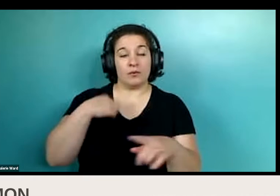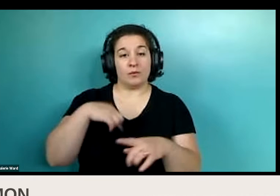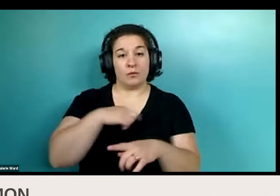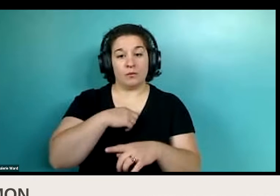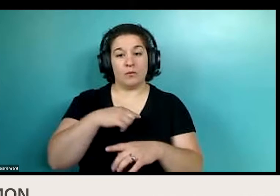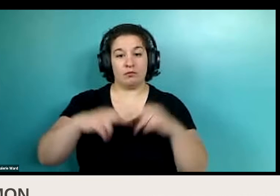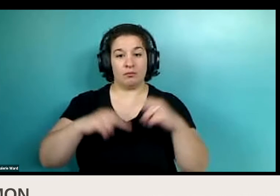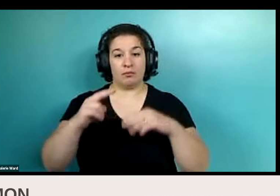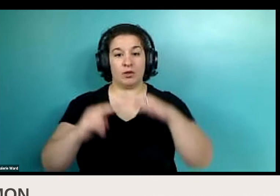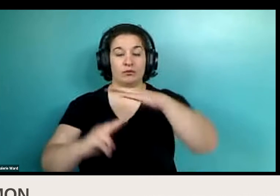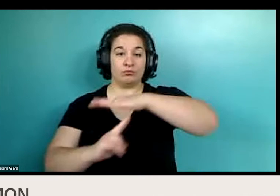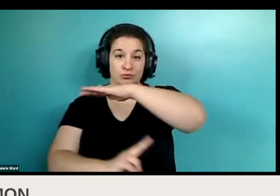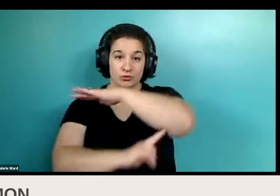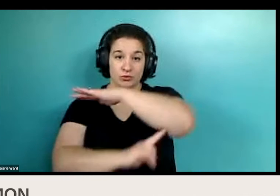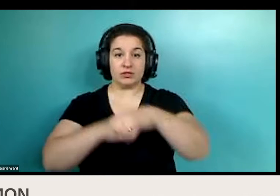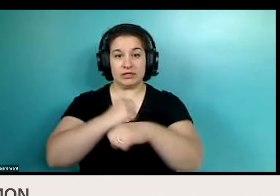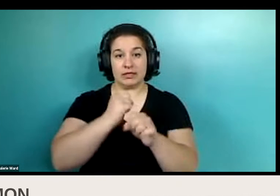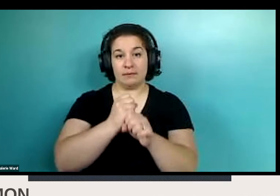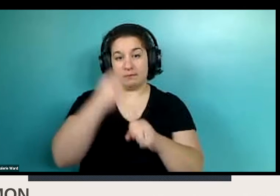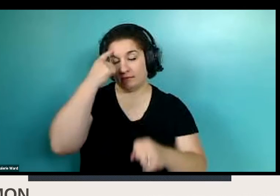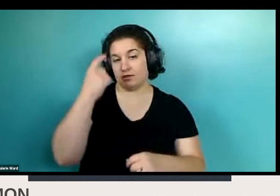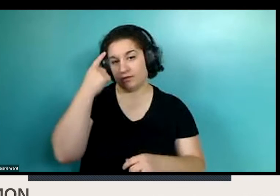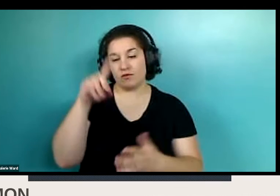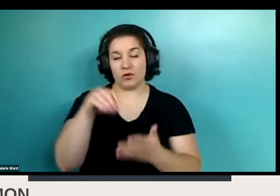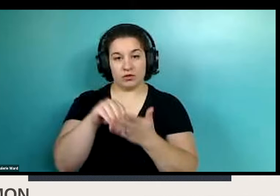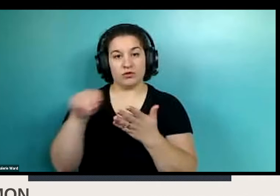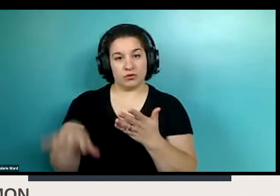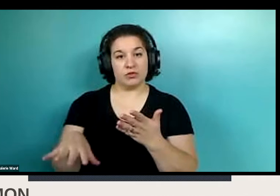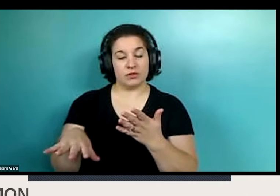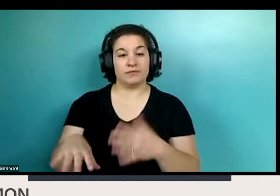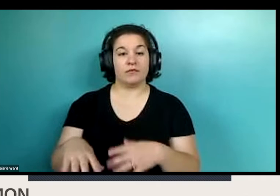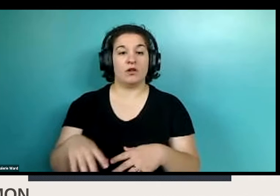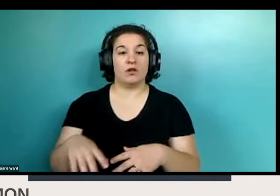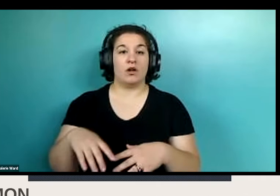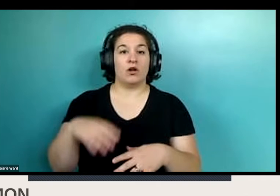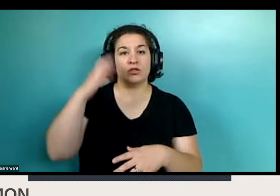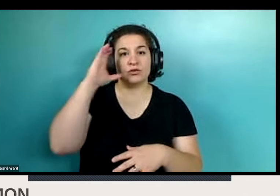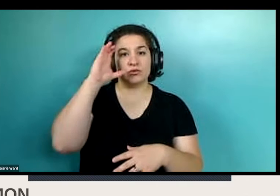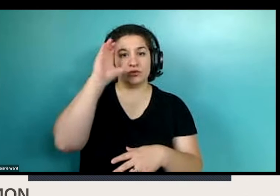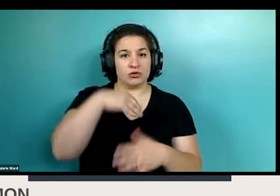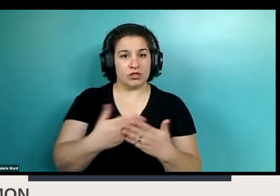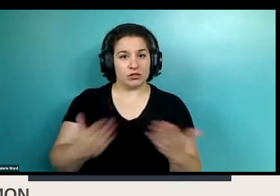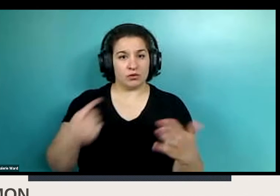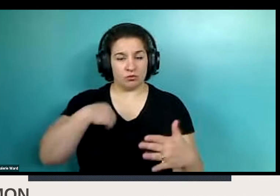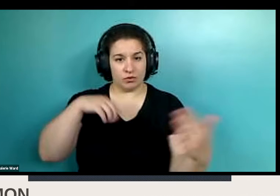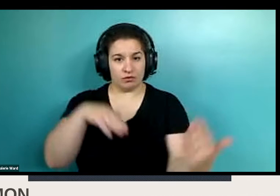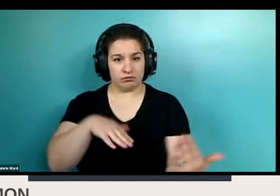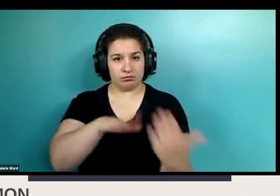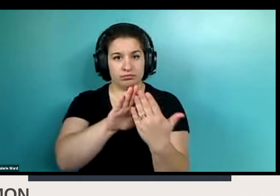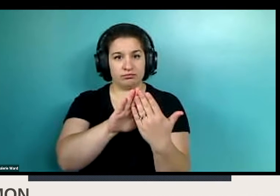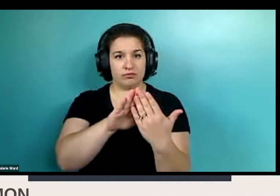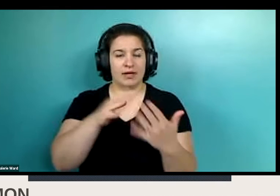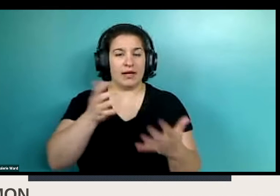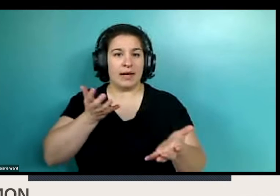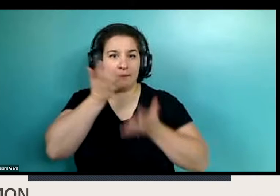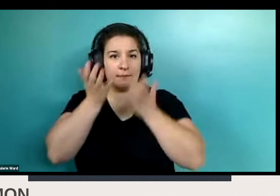learners. One of the strangest things we have encountered is the embarrassment of a lack of English language proficiency.